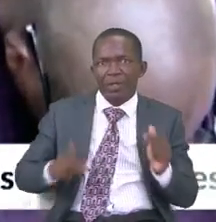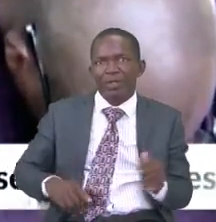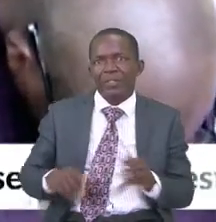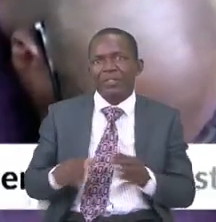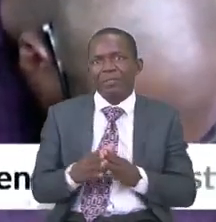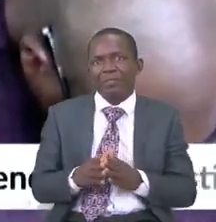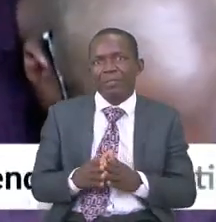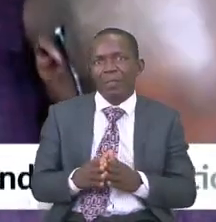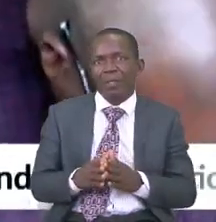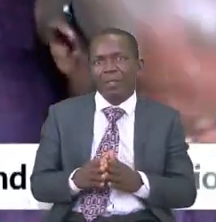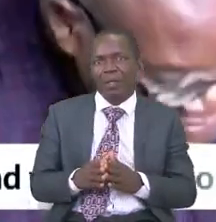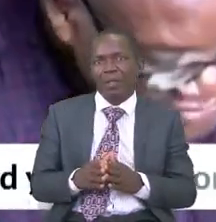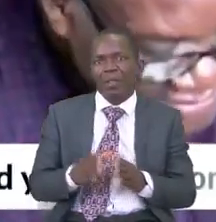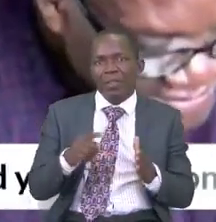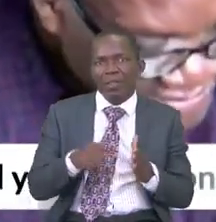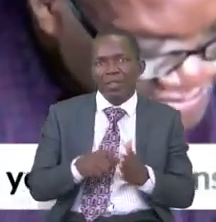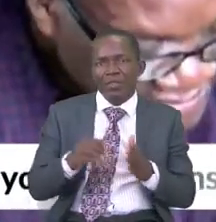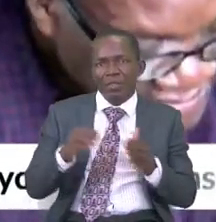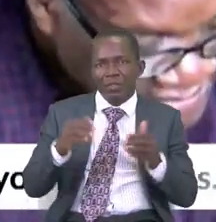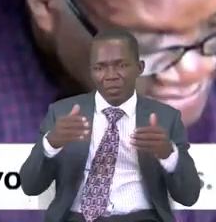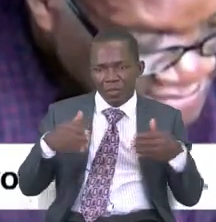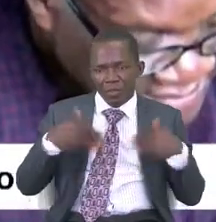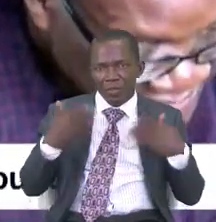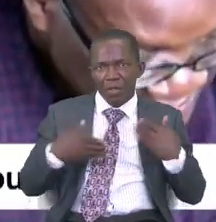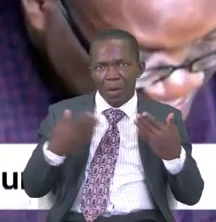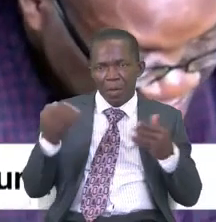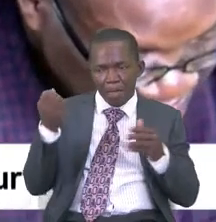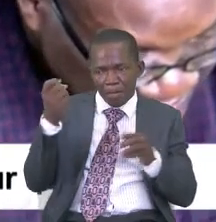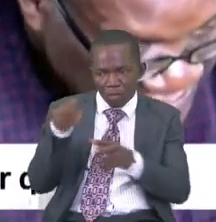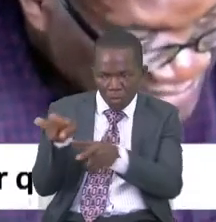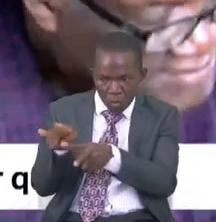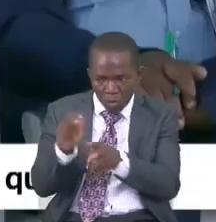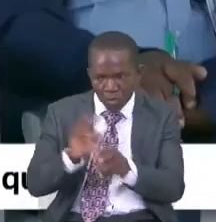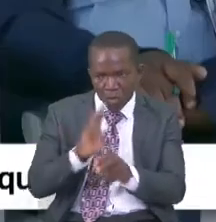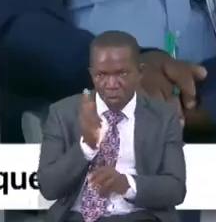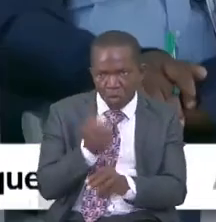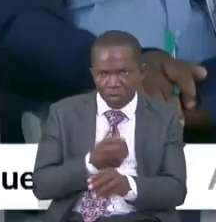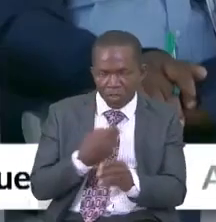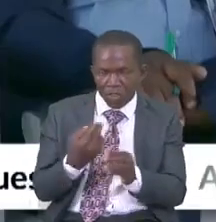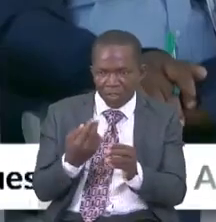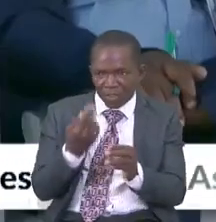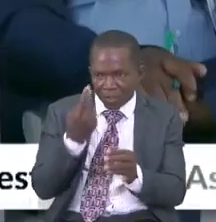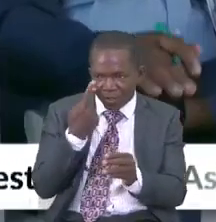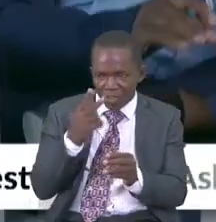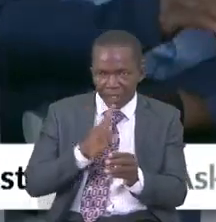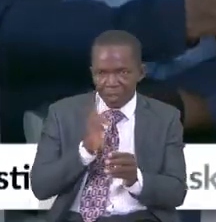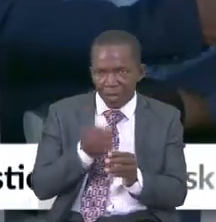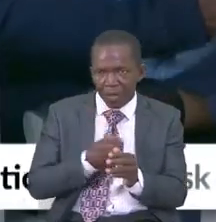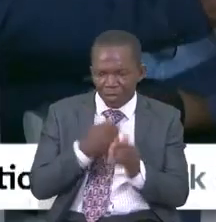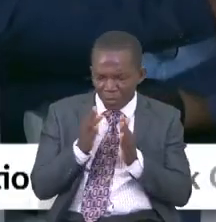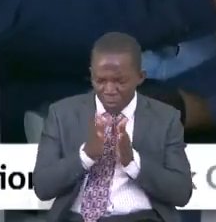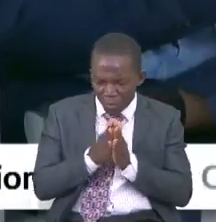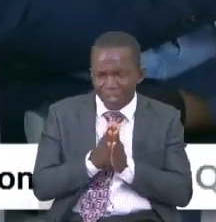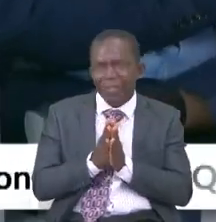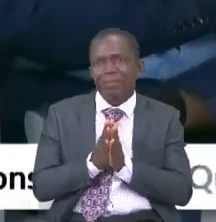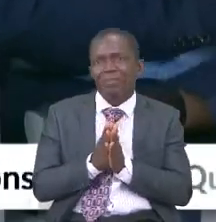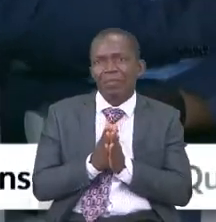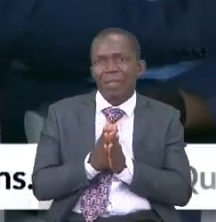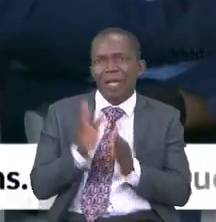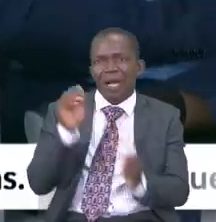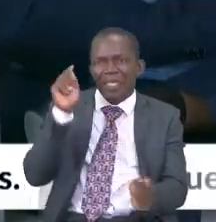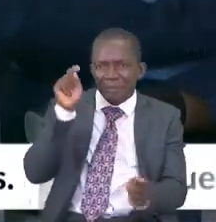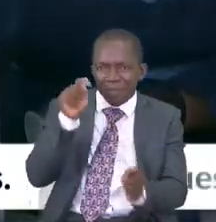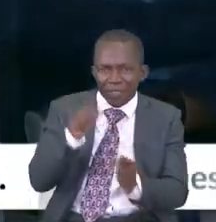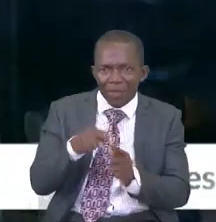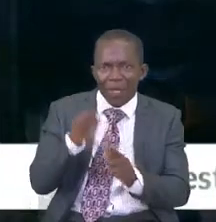praying. Let them watch you groaning. You may say, well, I don't want them to copy me. Let them copy you. Okay? At some point, they'll